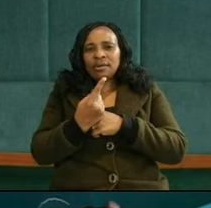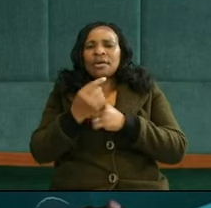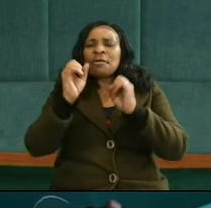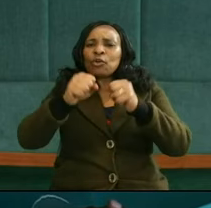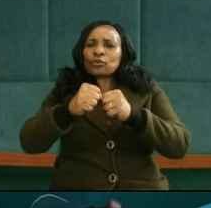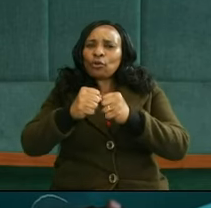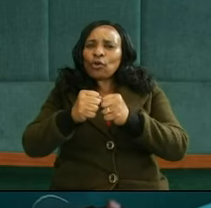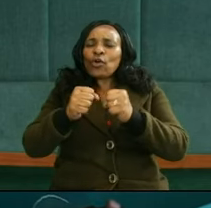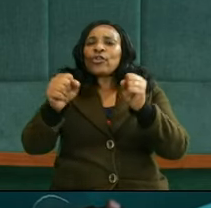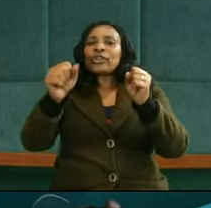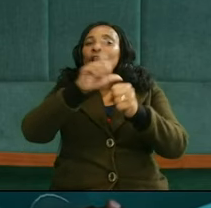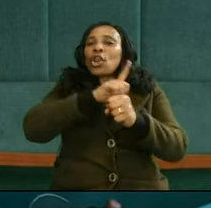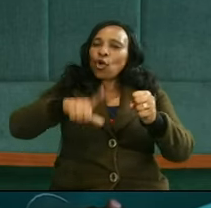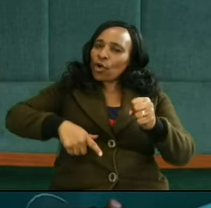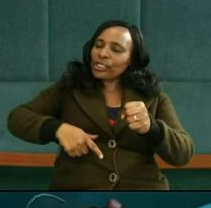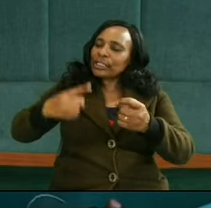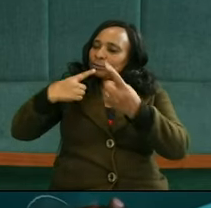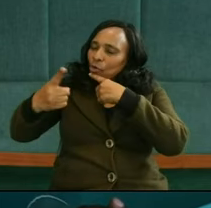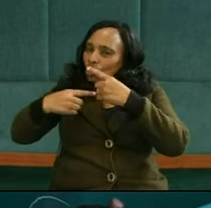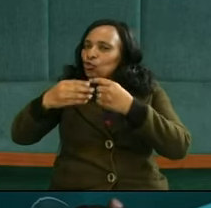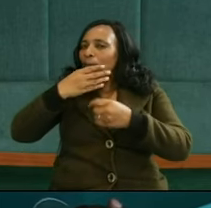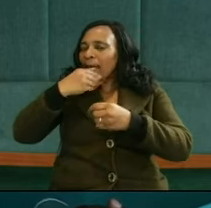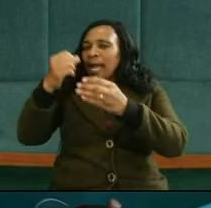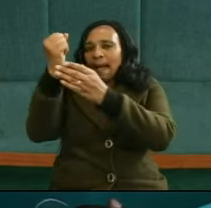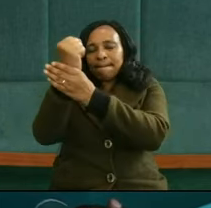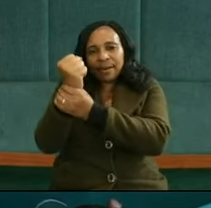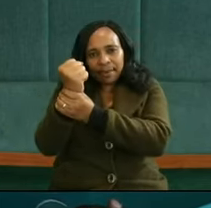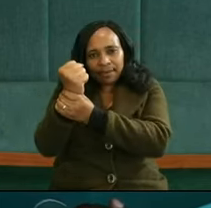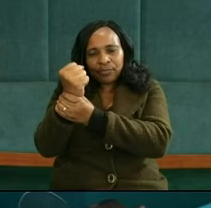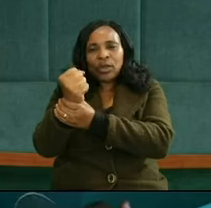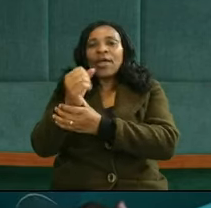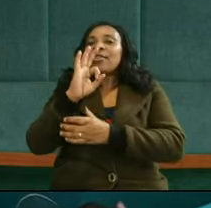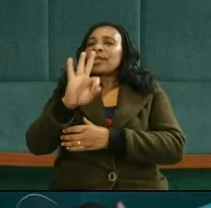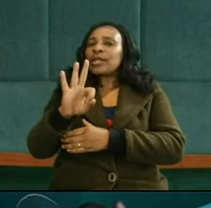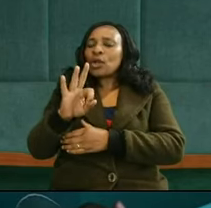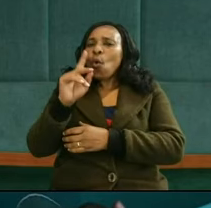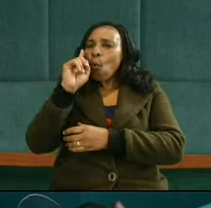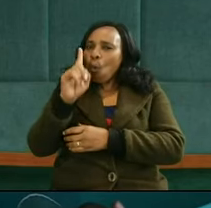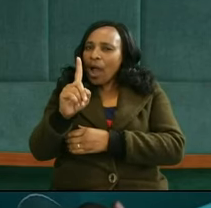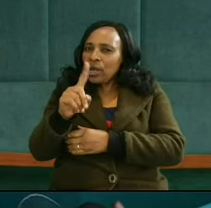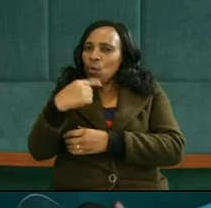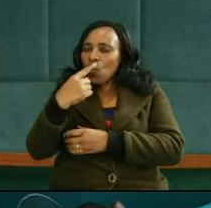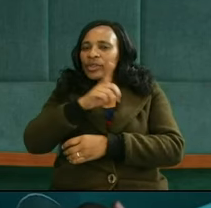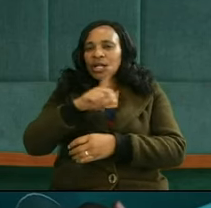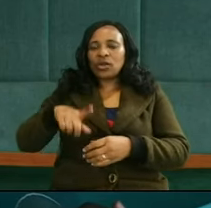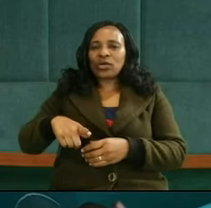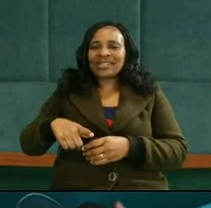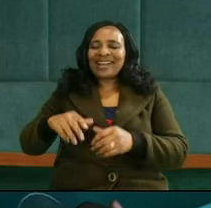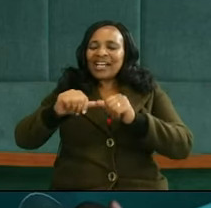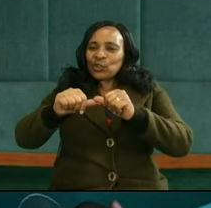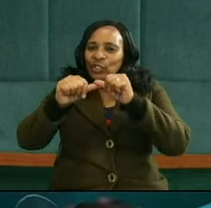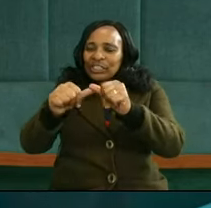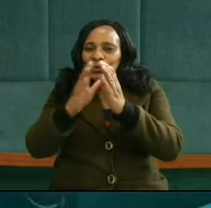Lord spoke to Abraham." They were three men, and one of them was the Lord. As you continue